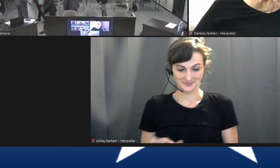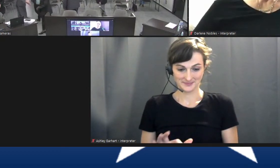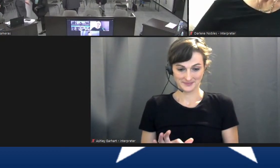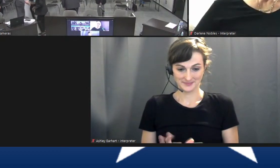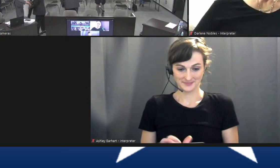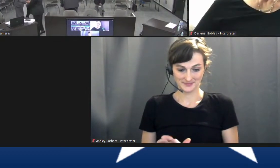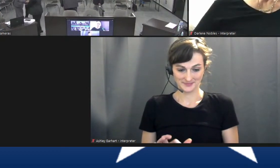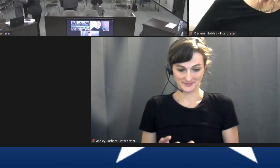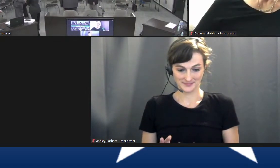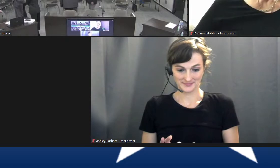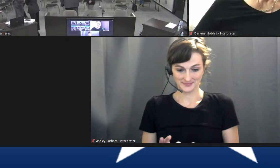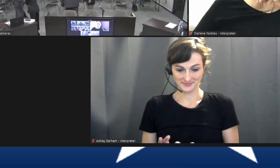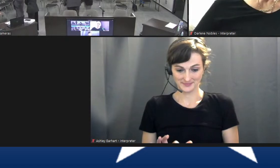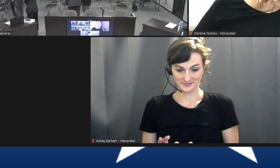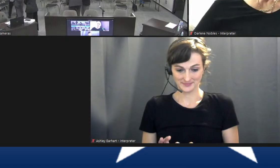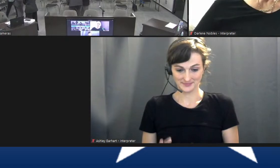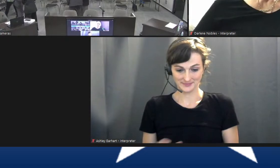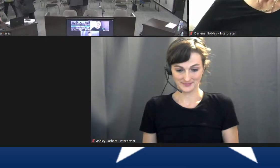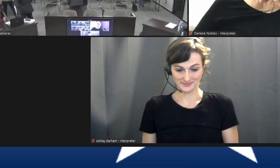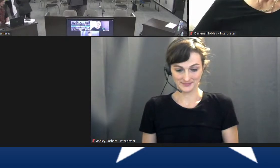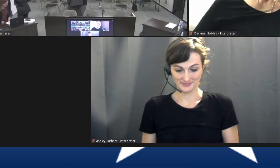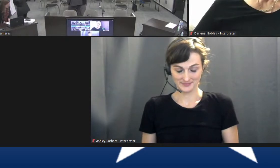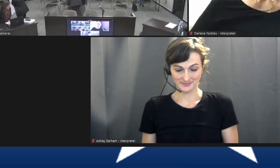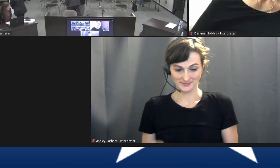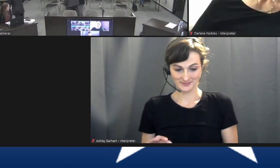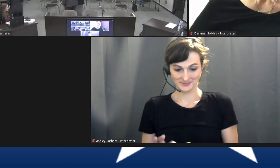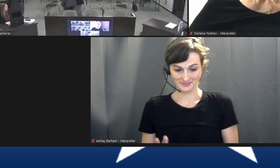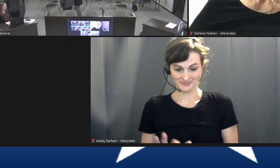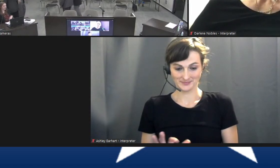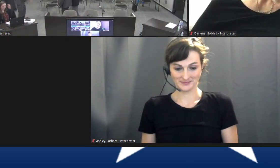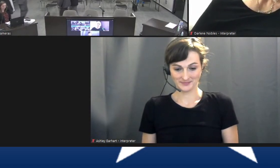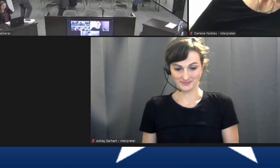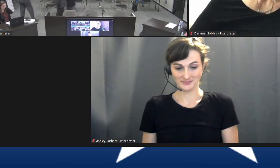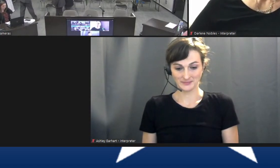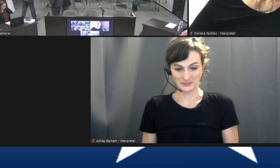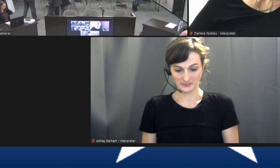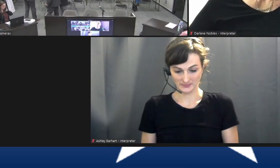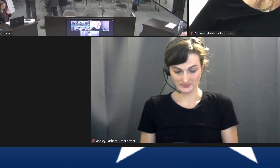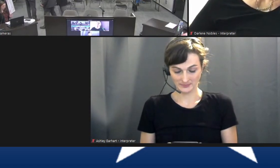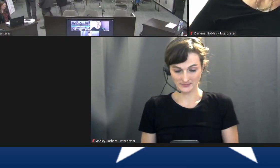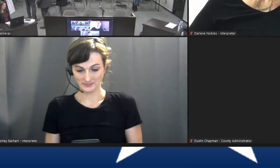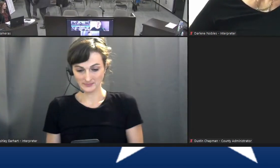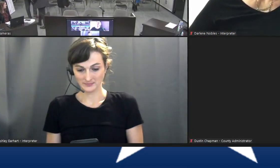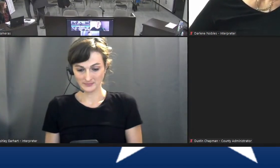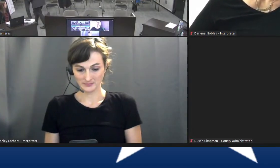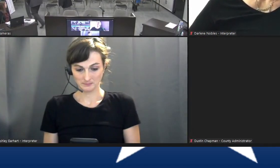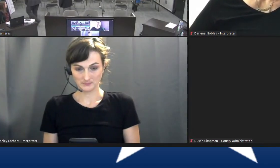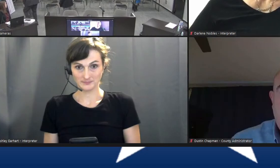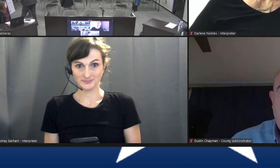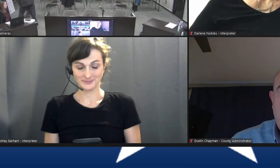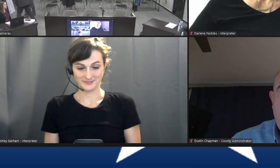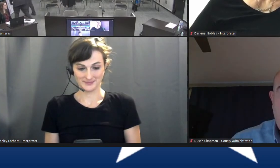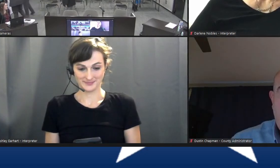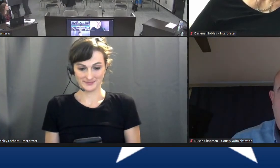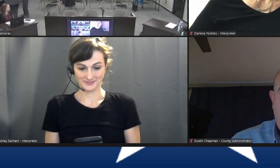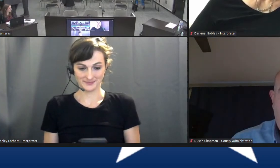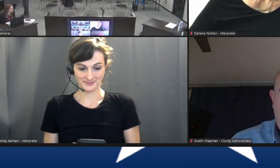Many more of these. Good to see you. All right. Sure good to see you. All right.